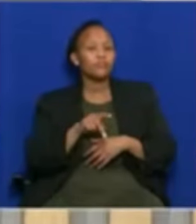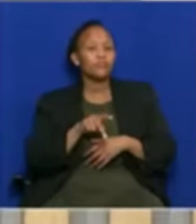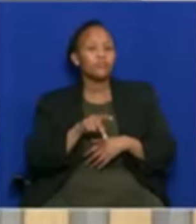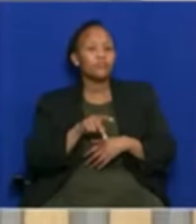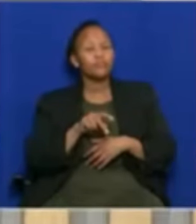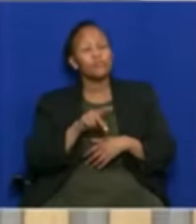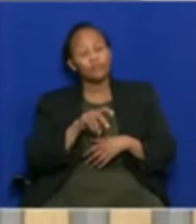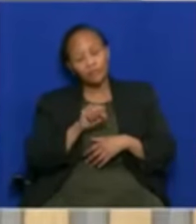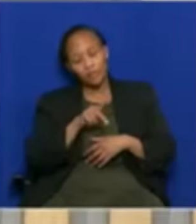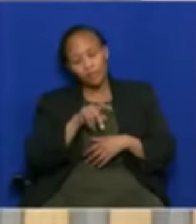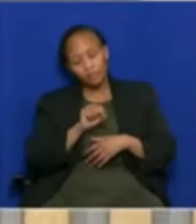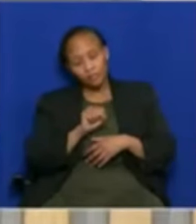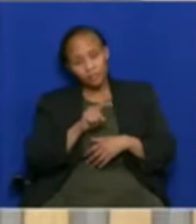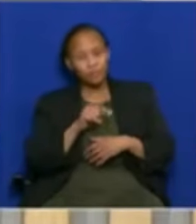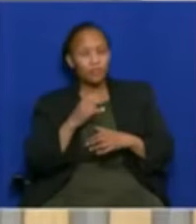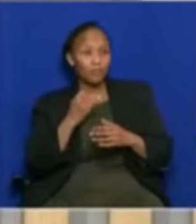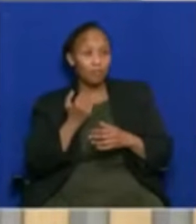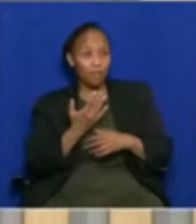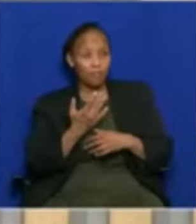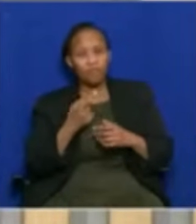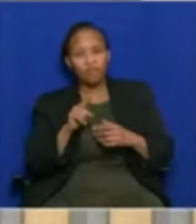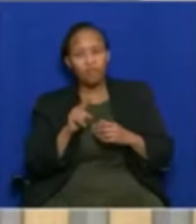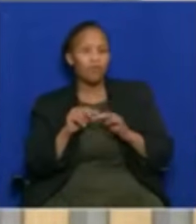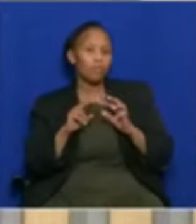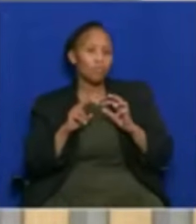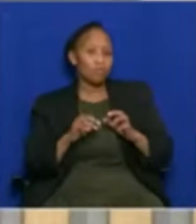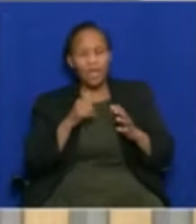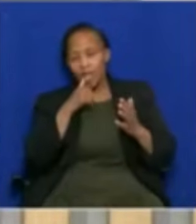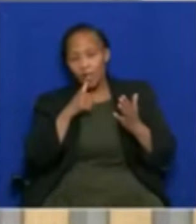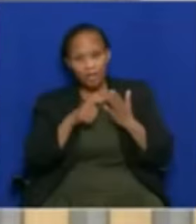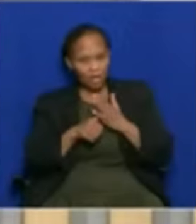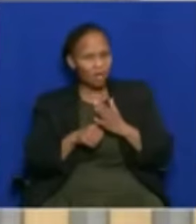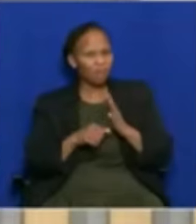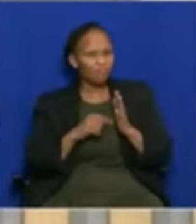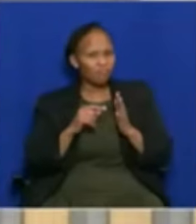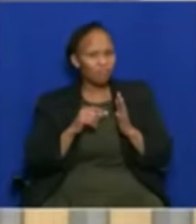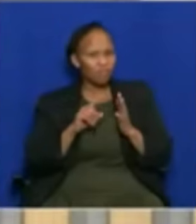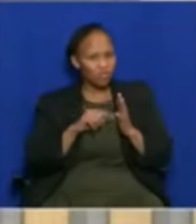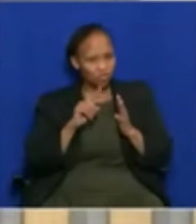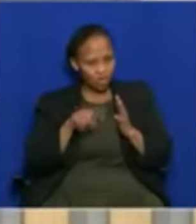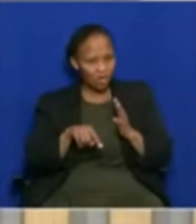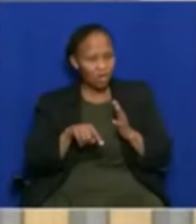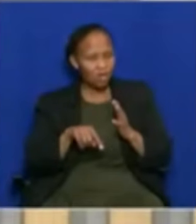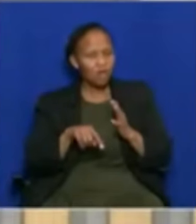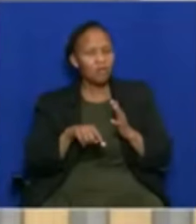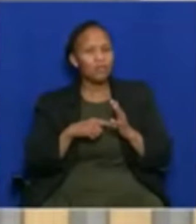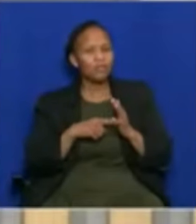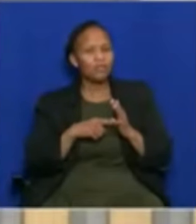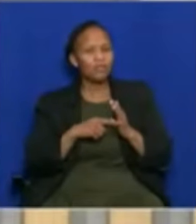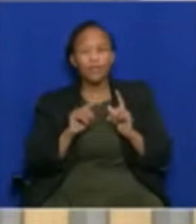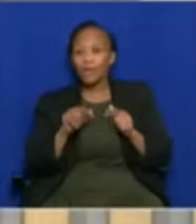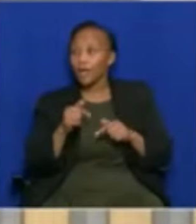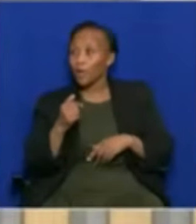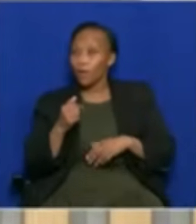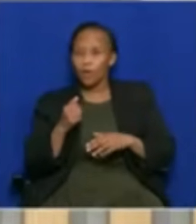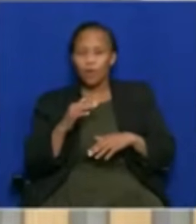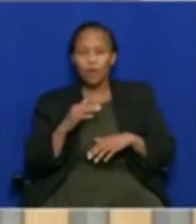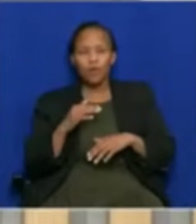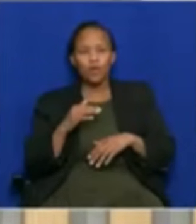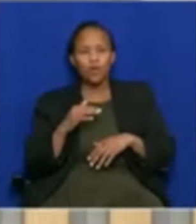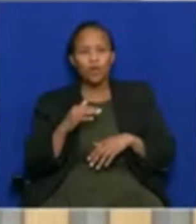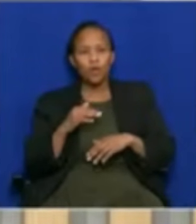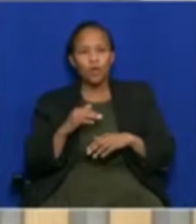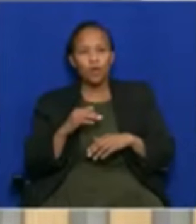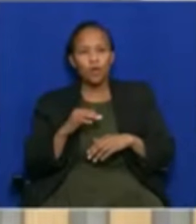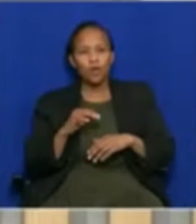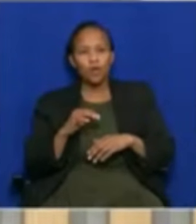letter is incorrect. She could not submit an application on the e-vetting system, because you have to